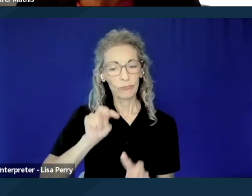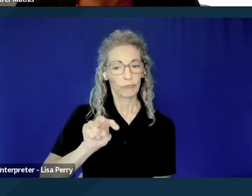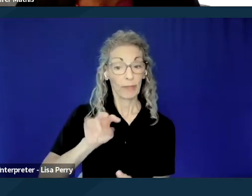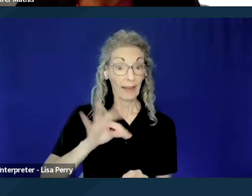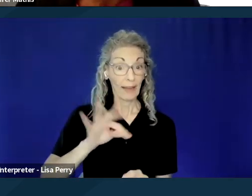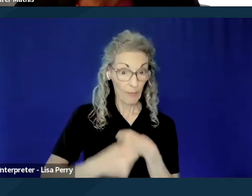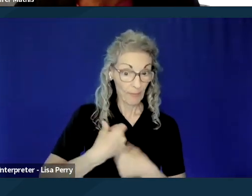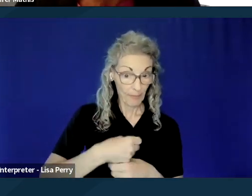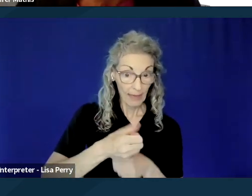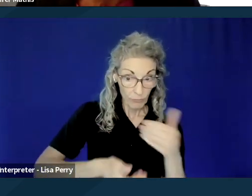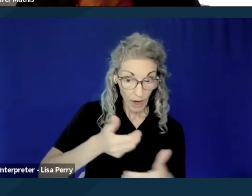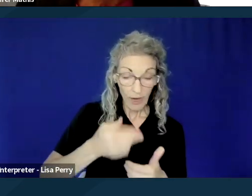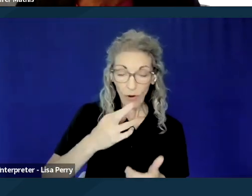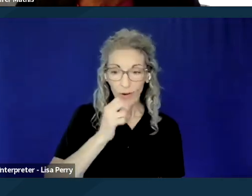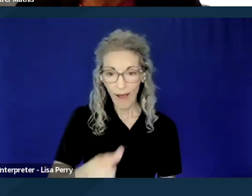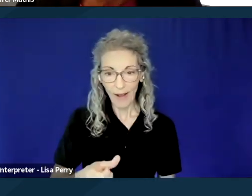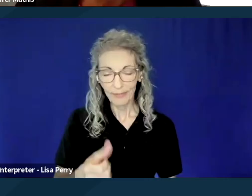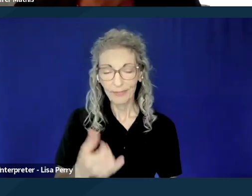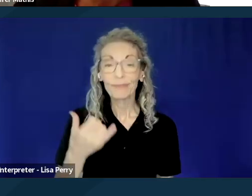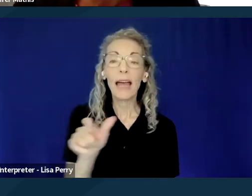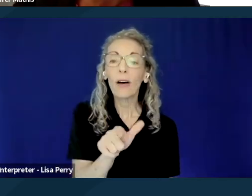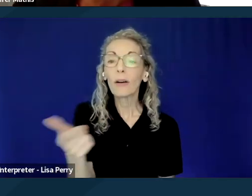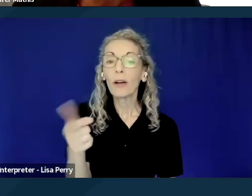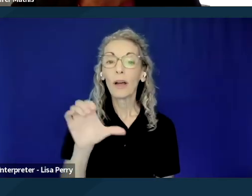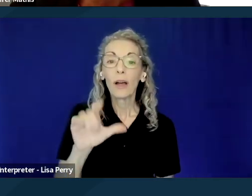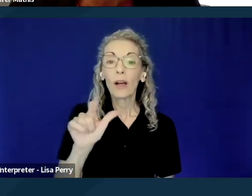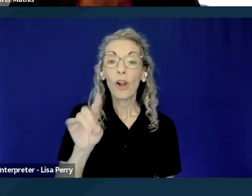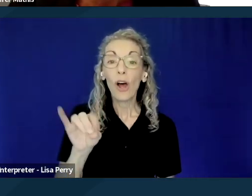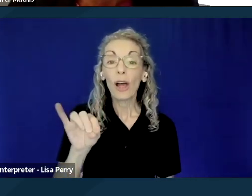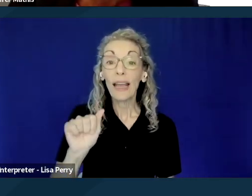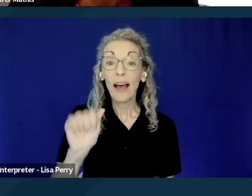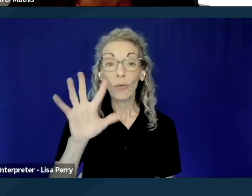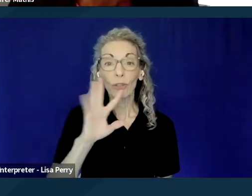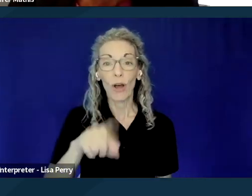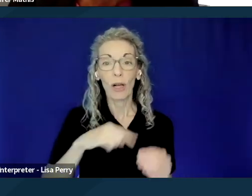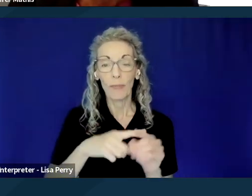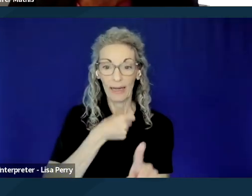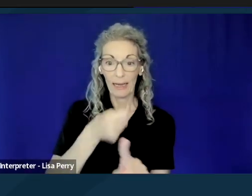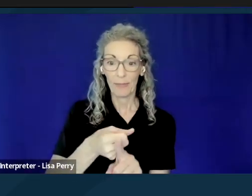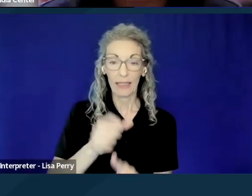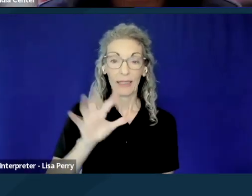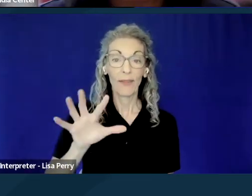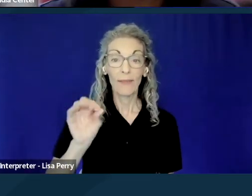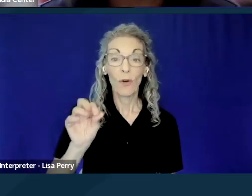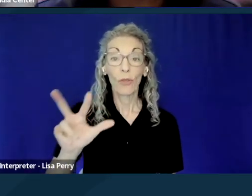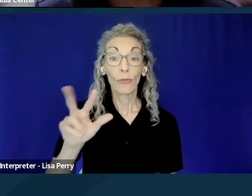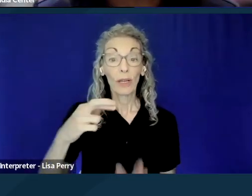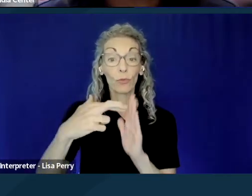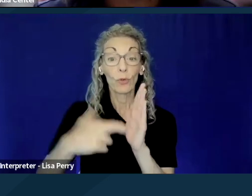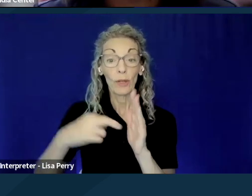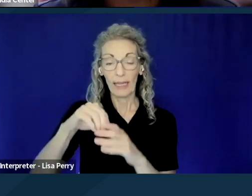And now I'm going to turn it back over to Claudia to talk about the impact of the 503 rule in 2013.